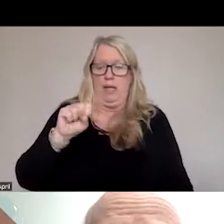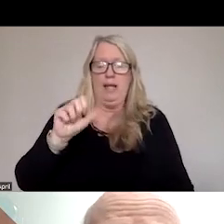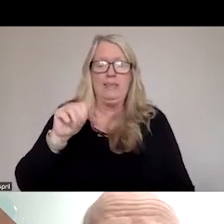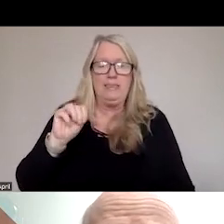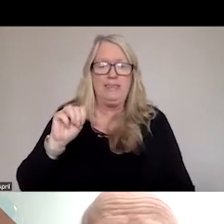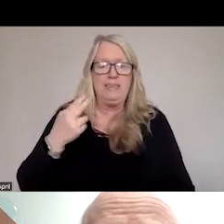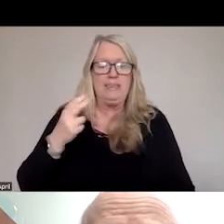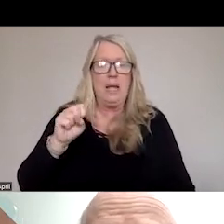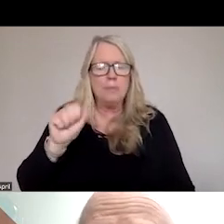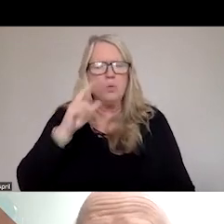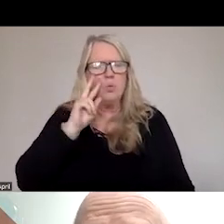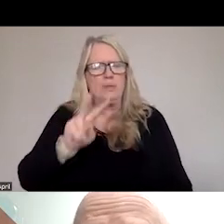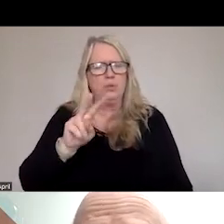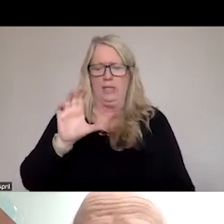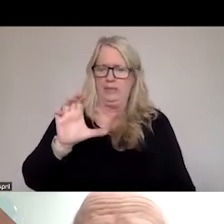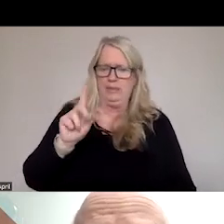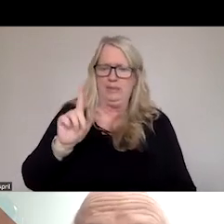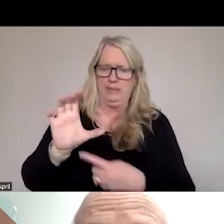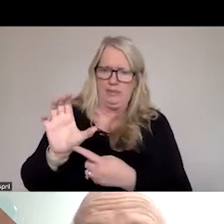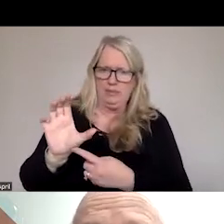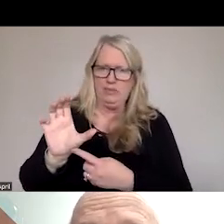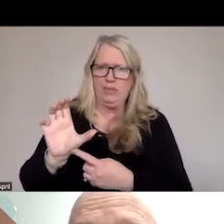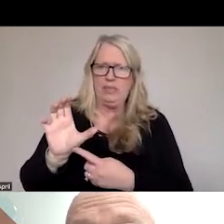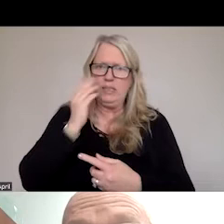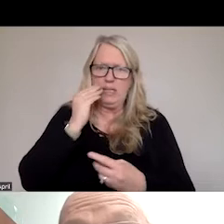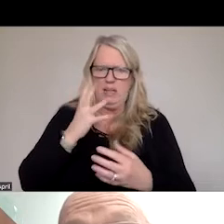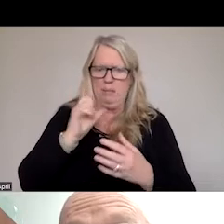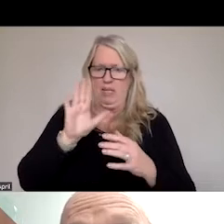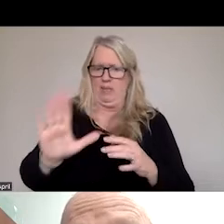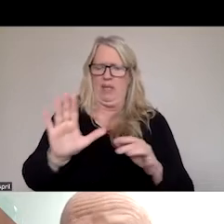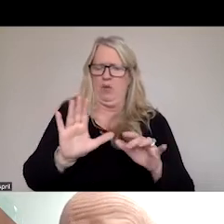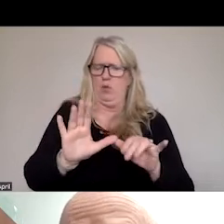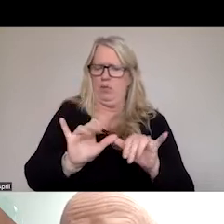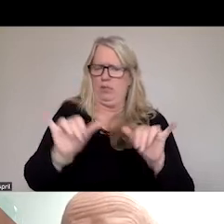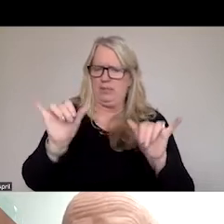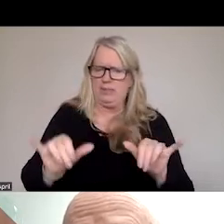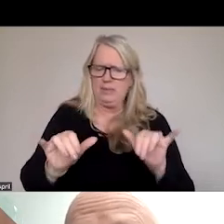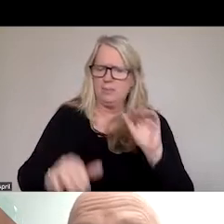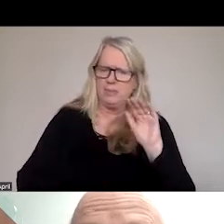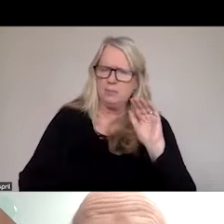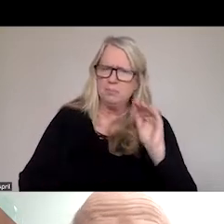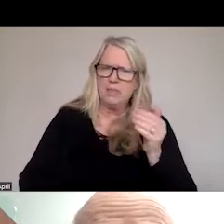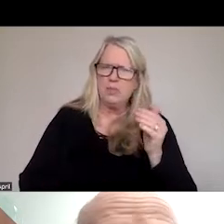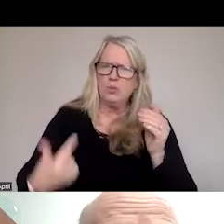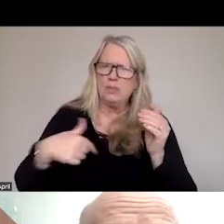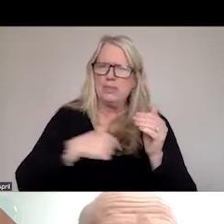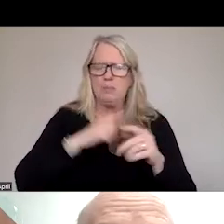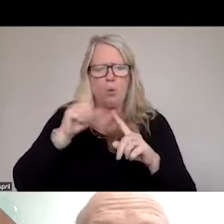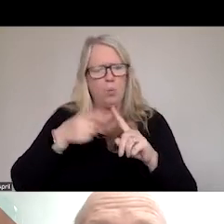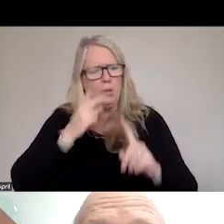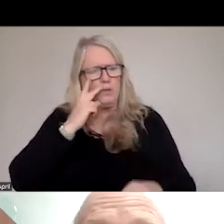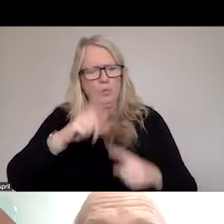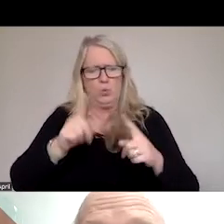the CDC data in their Wonder system, it appears to us that when you look at youth of